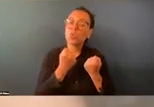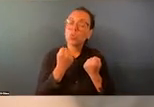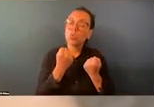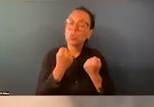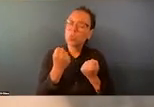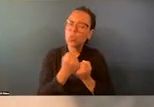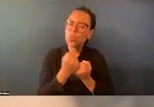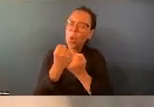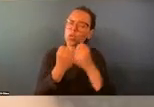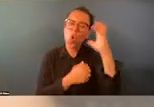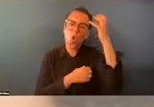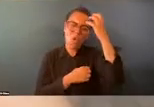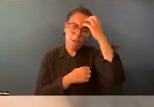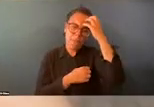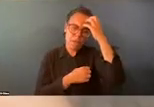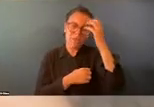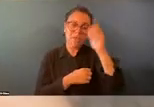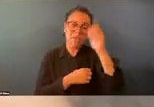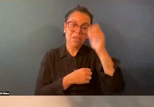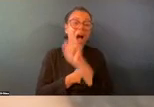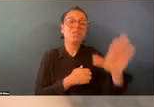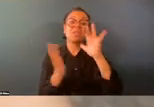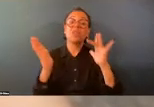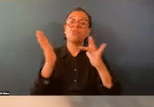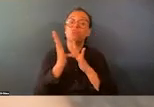support the government of